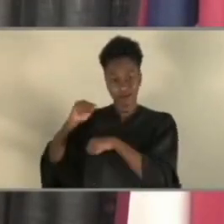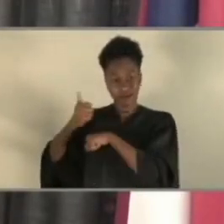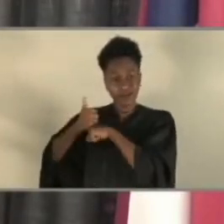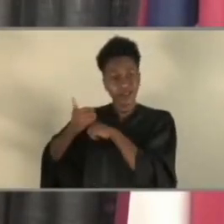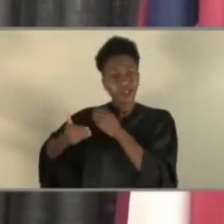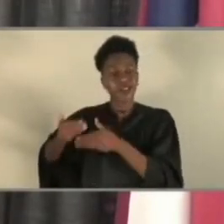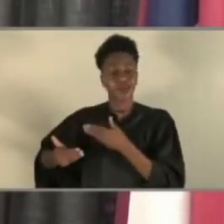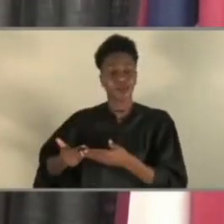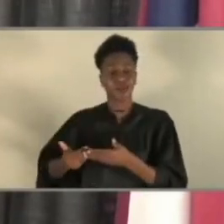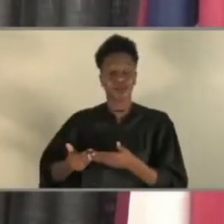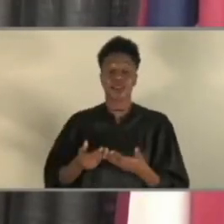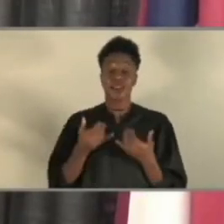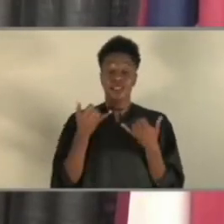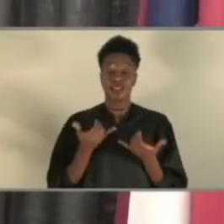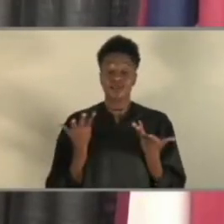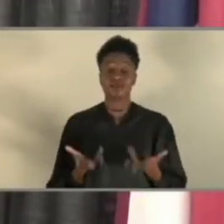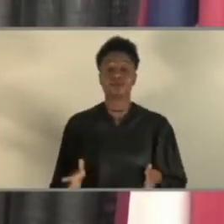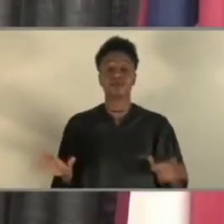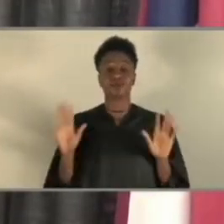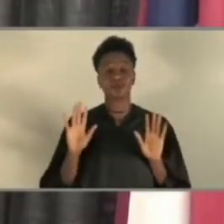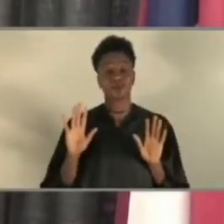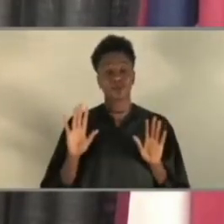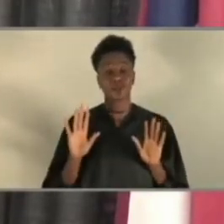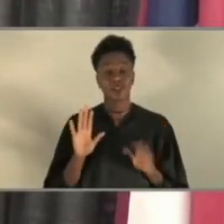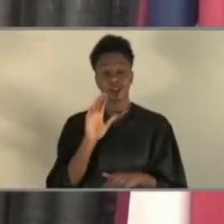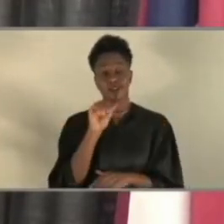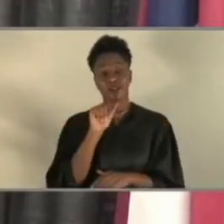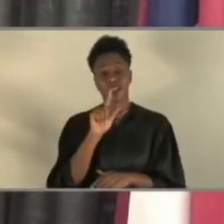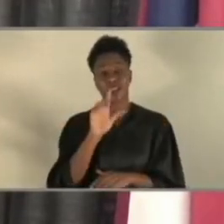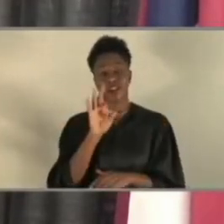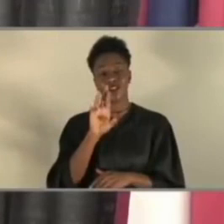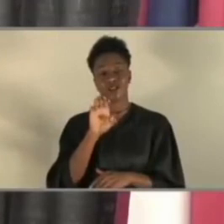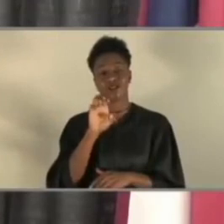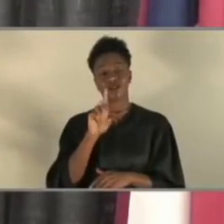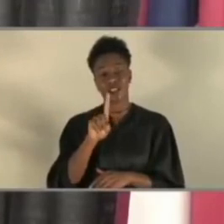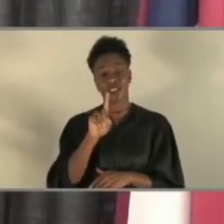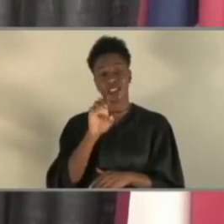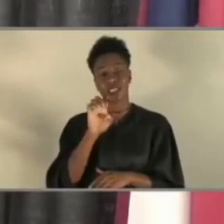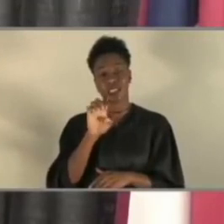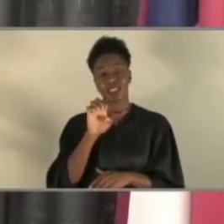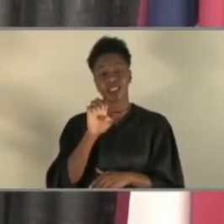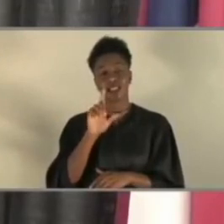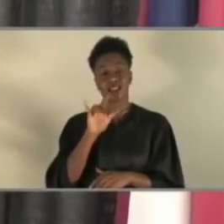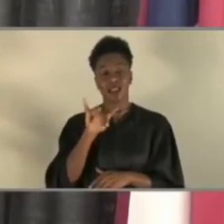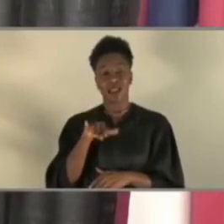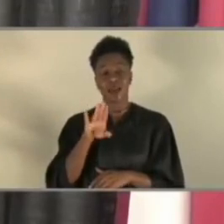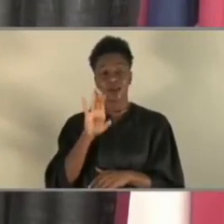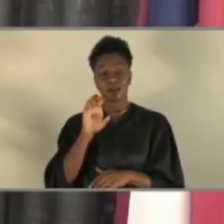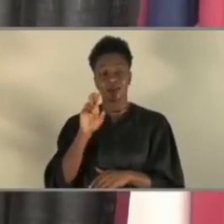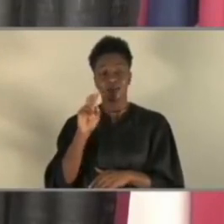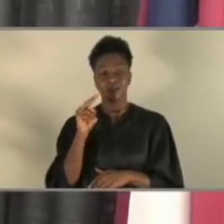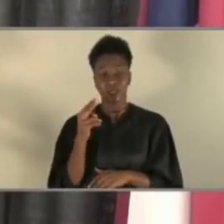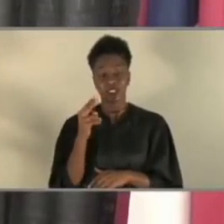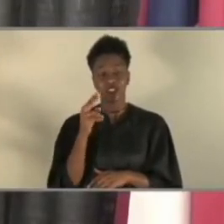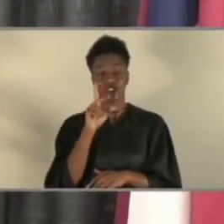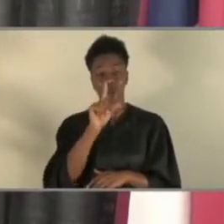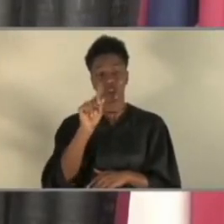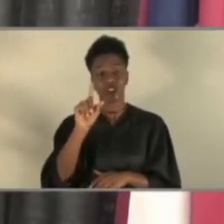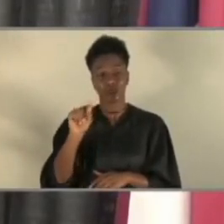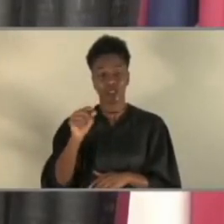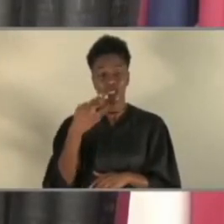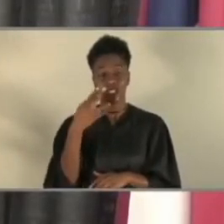This is the conclusion of the Alfred E. Beach 2020 High School graduation.